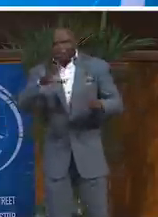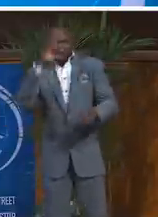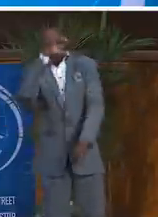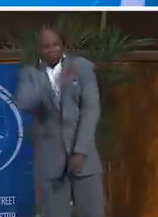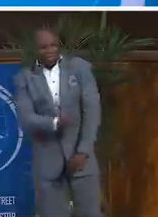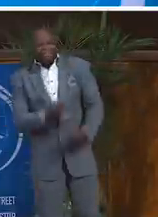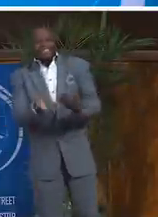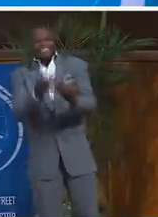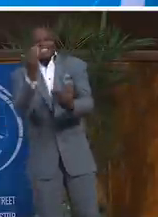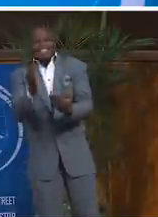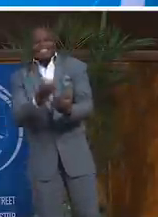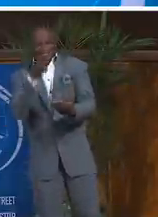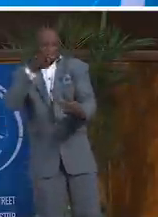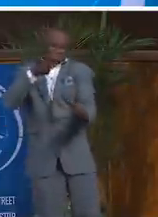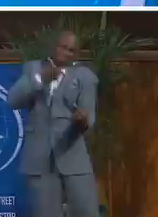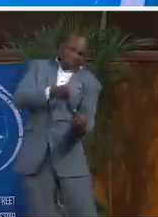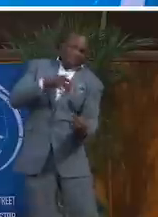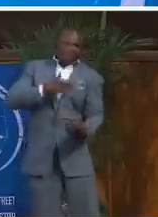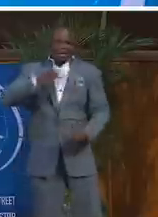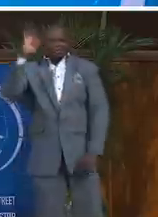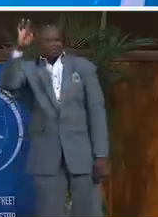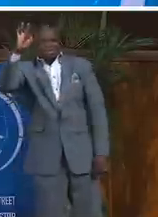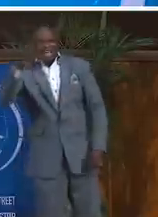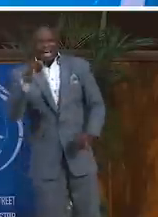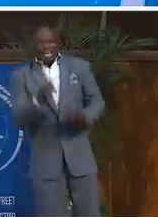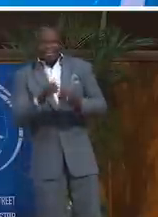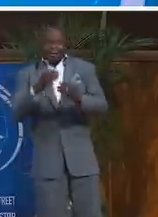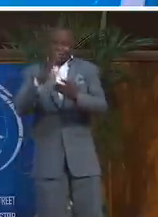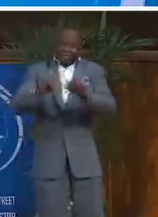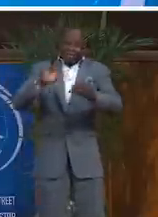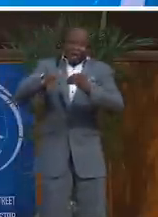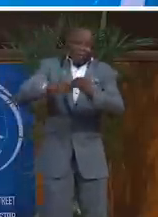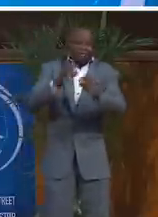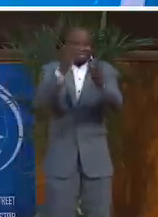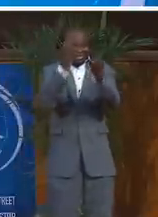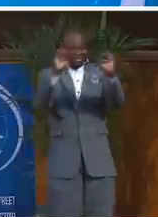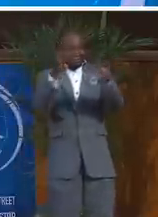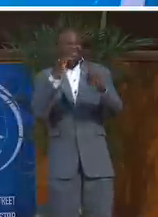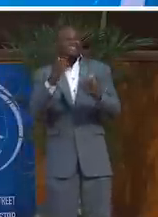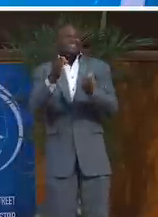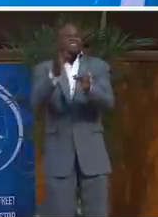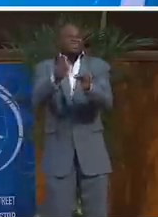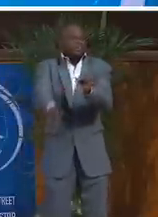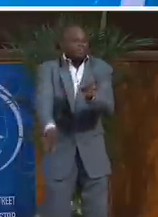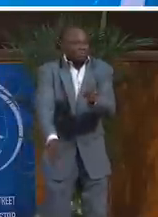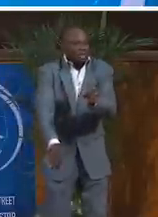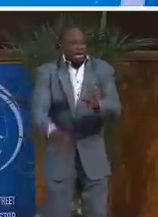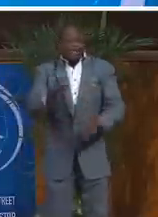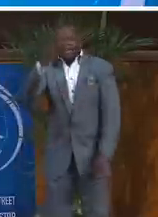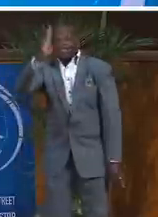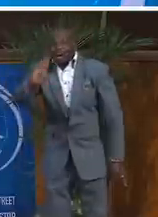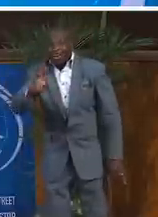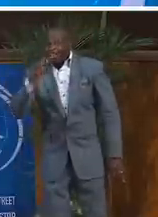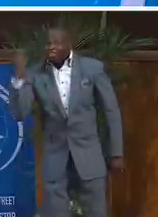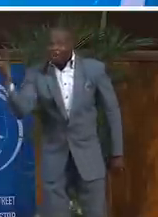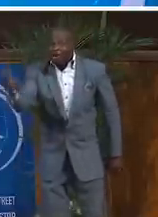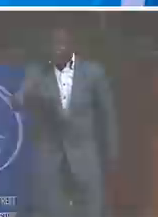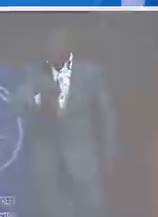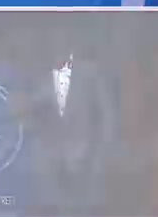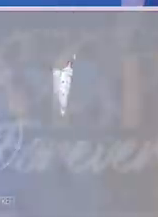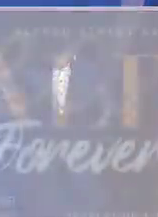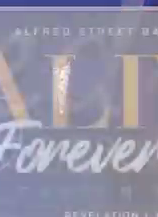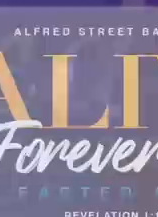the easiest point of this message, and the message of Easter is simply this, that God is always there with